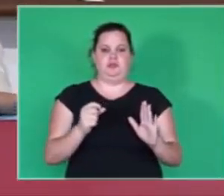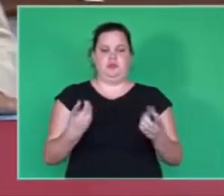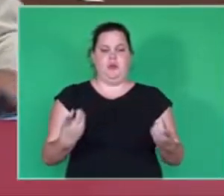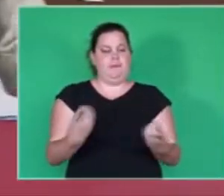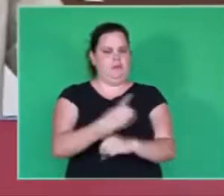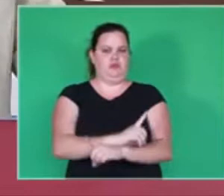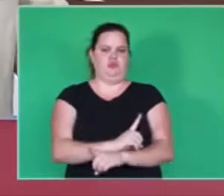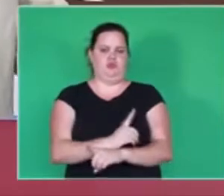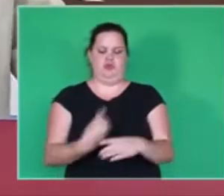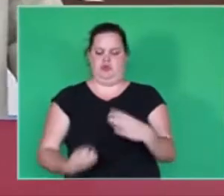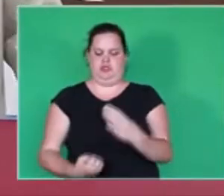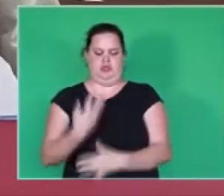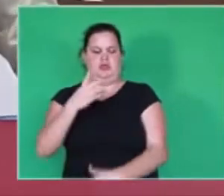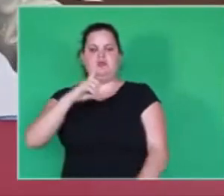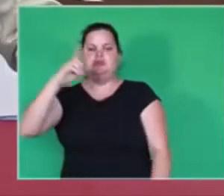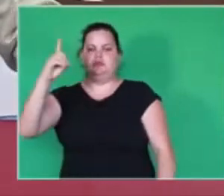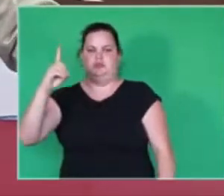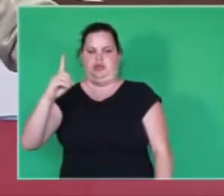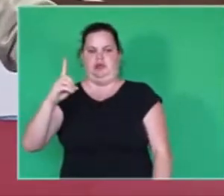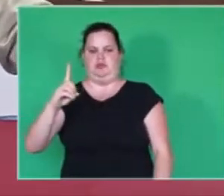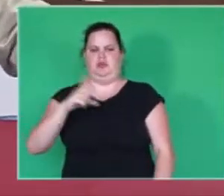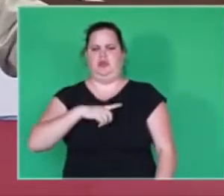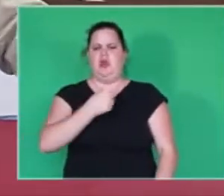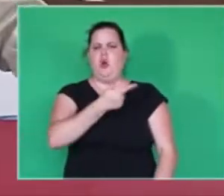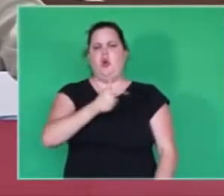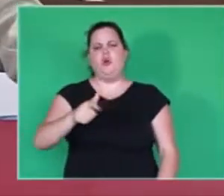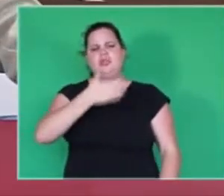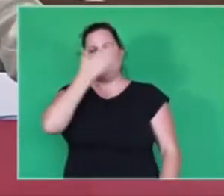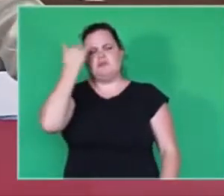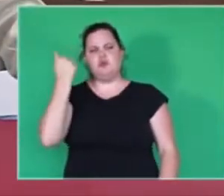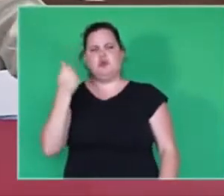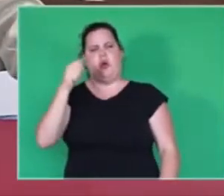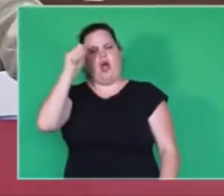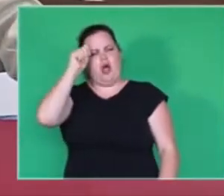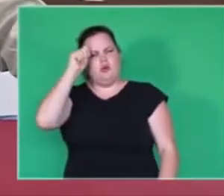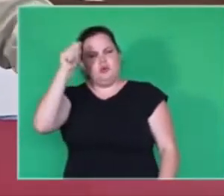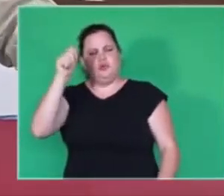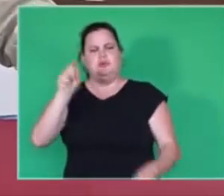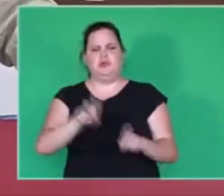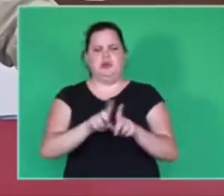of the origins of certain ideas, writers,